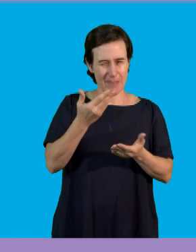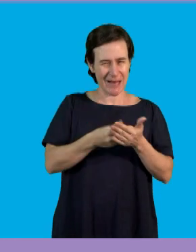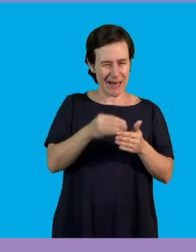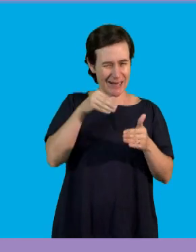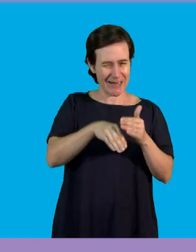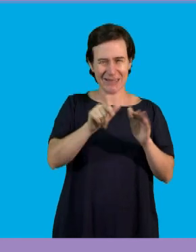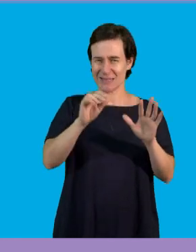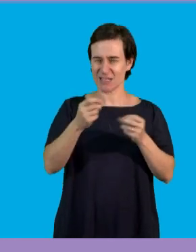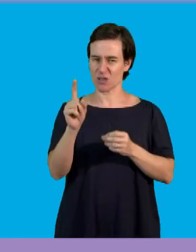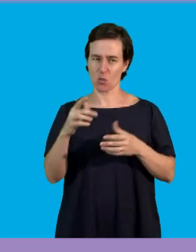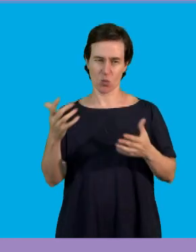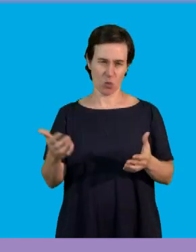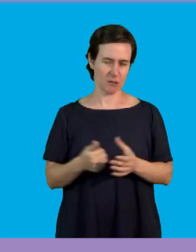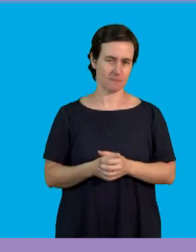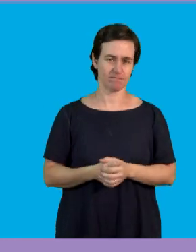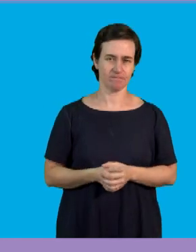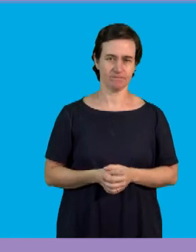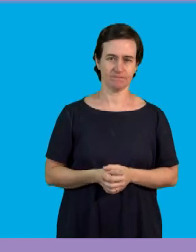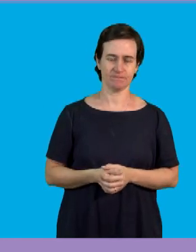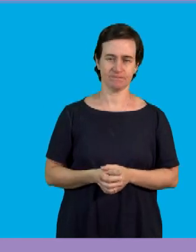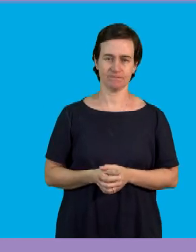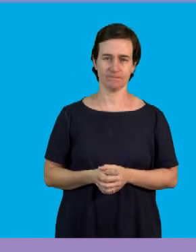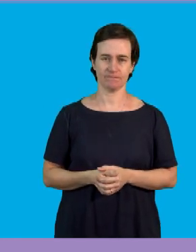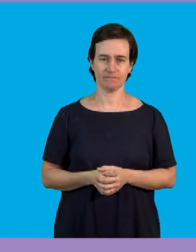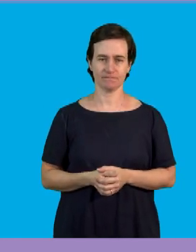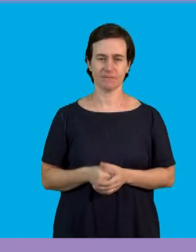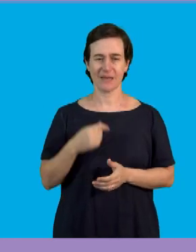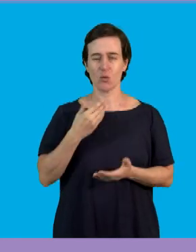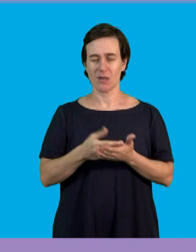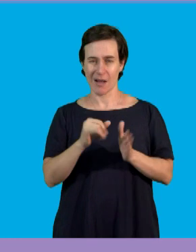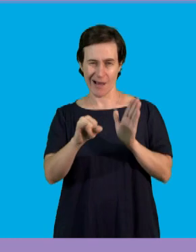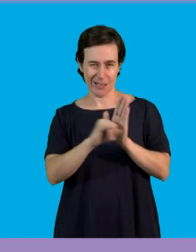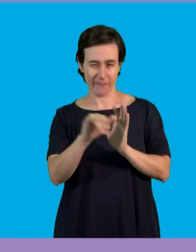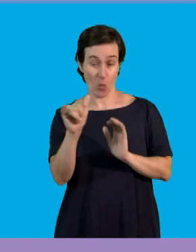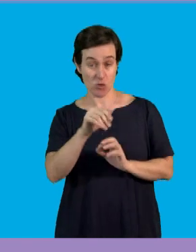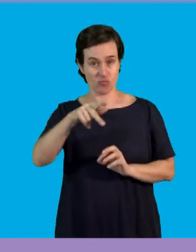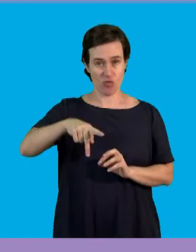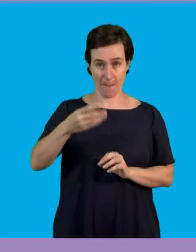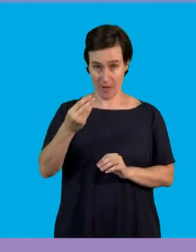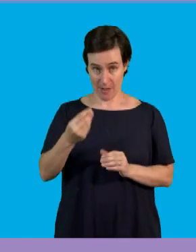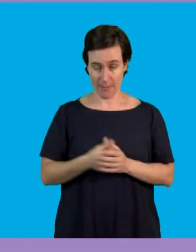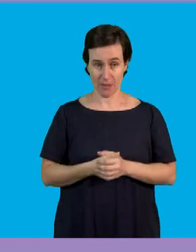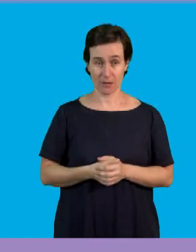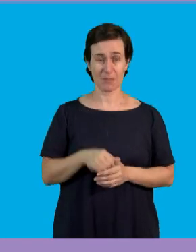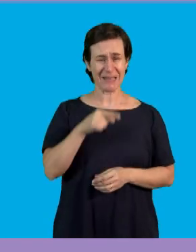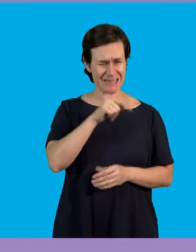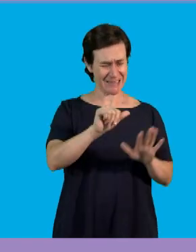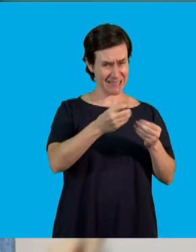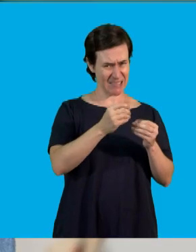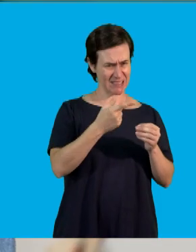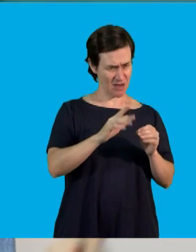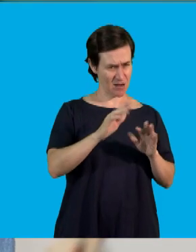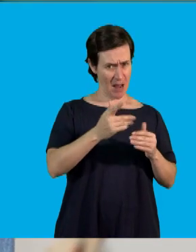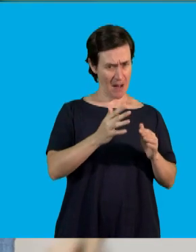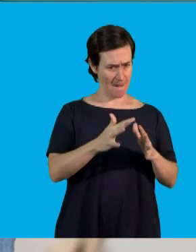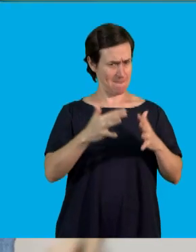again of the factors of 60 and then choose the prime numbers. But remember, I said if a number is big, you can just now break